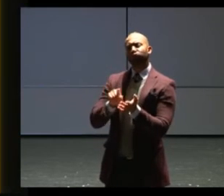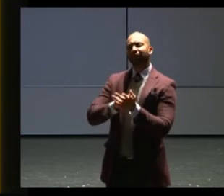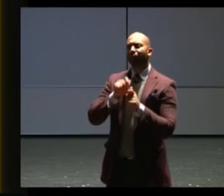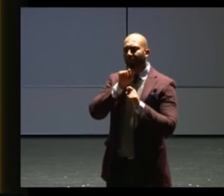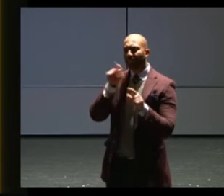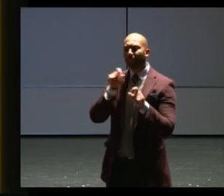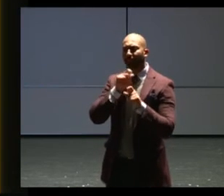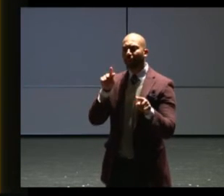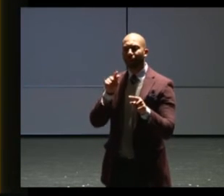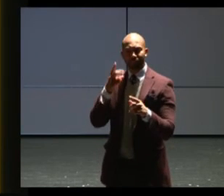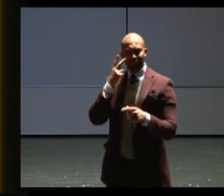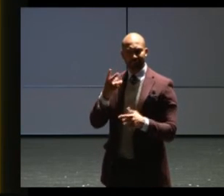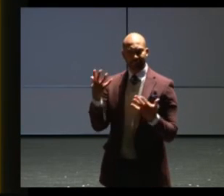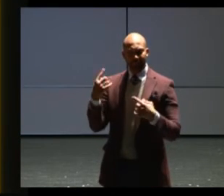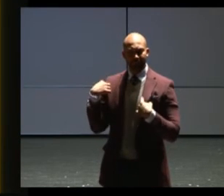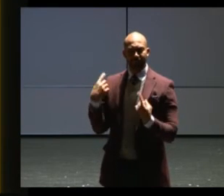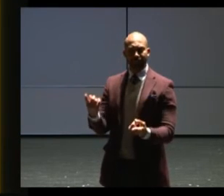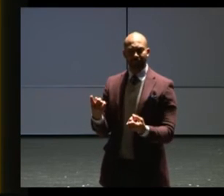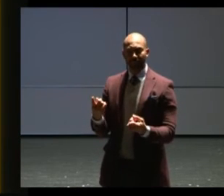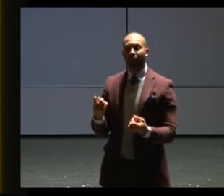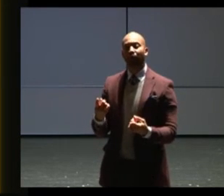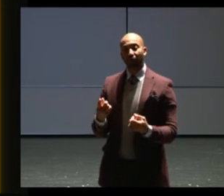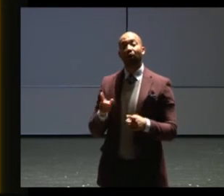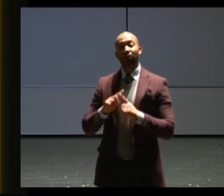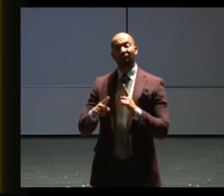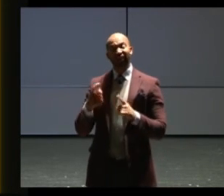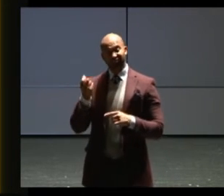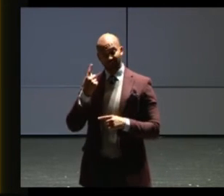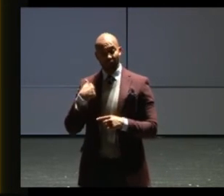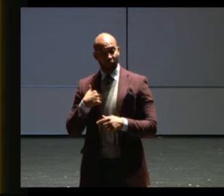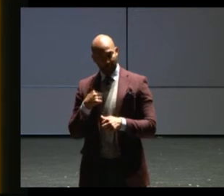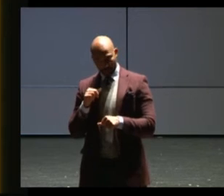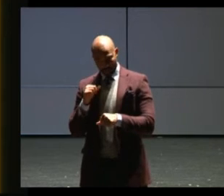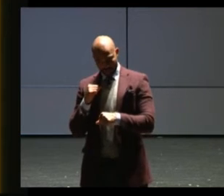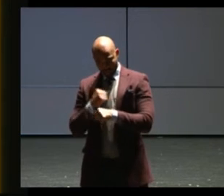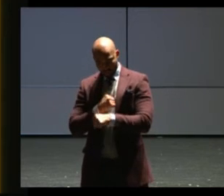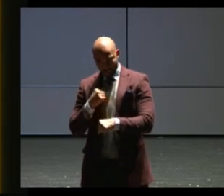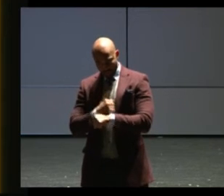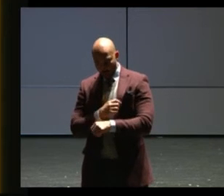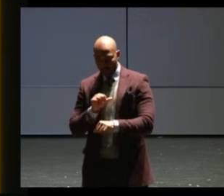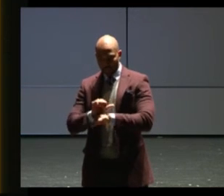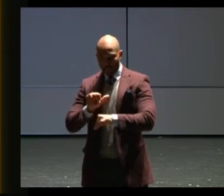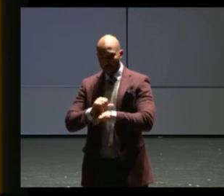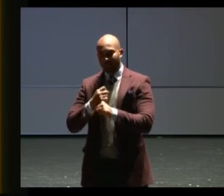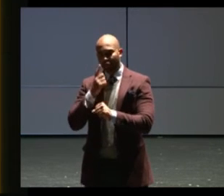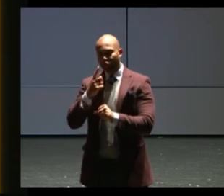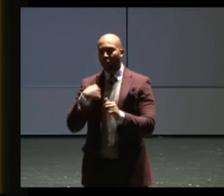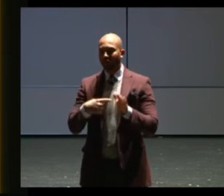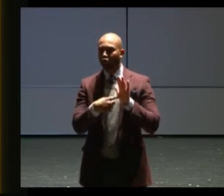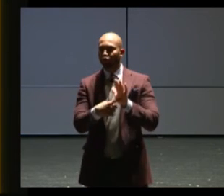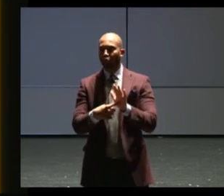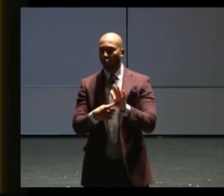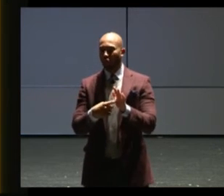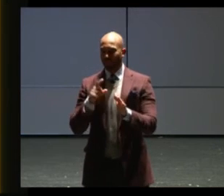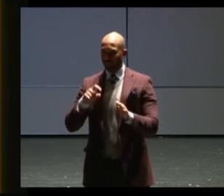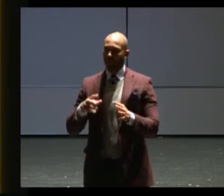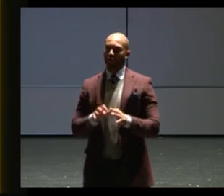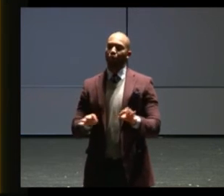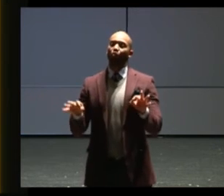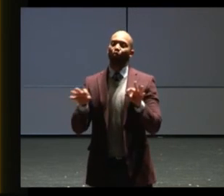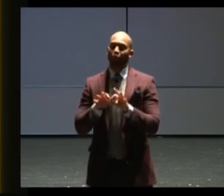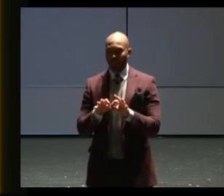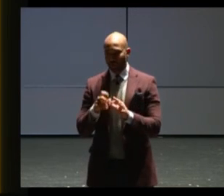to make sure when you know we're hard at work on making this case for UWM. I mentioned the kickoff for